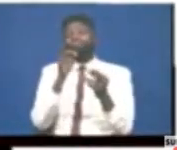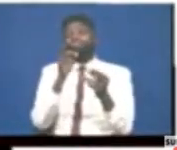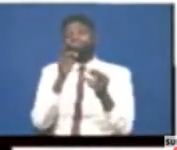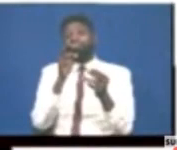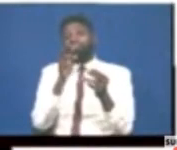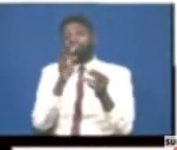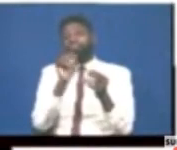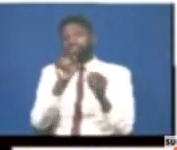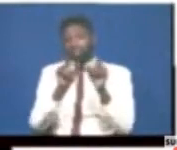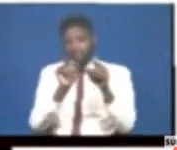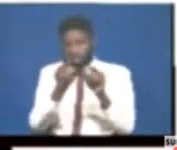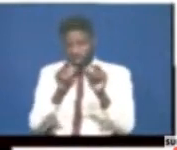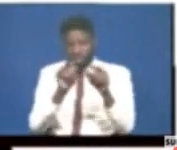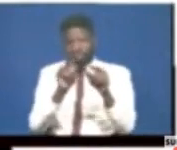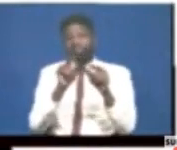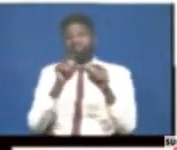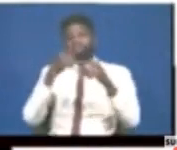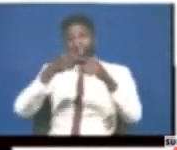that stopped.